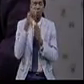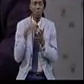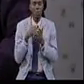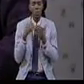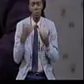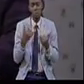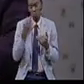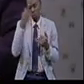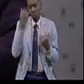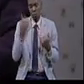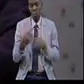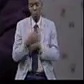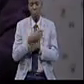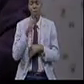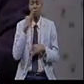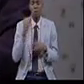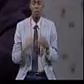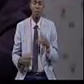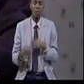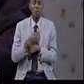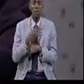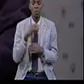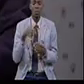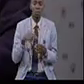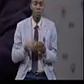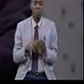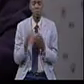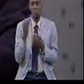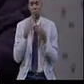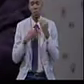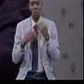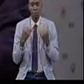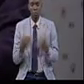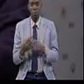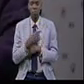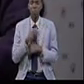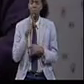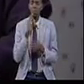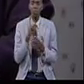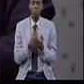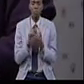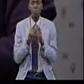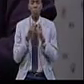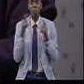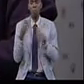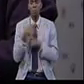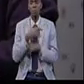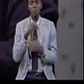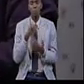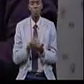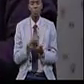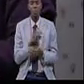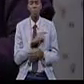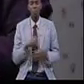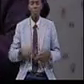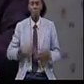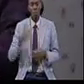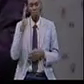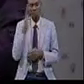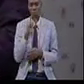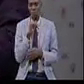this feast. Today is that great day that the Lord will not pass you by.